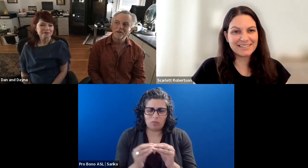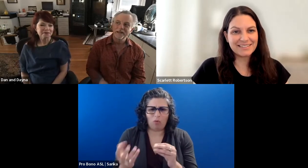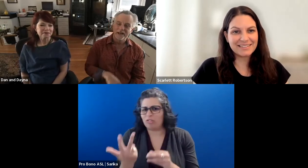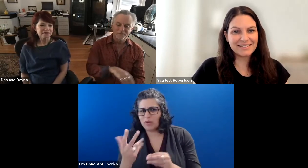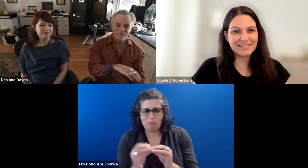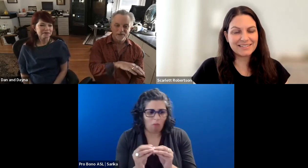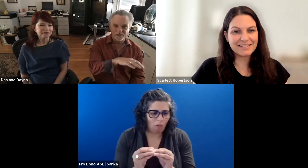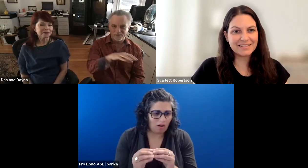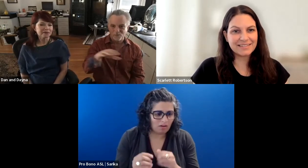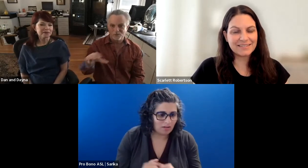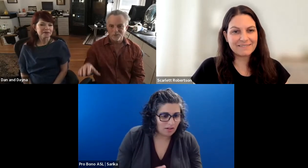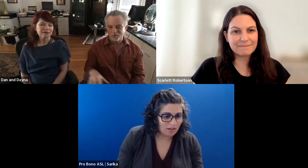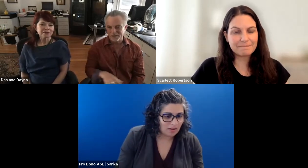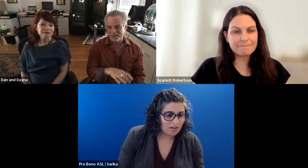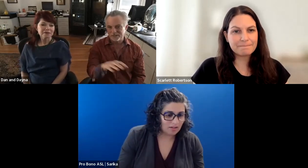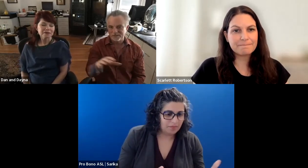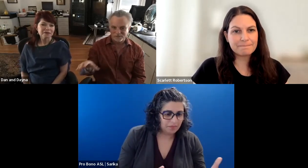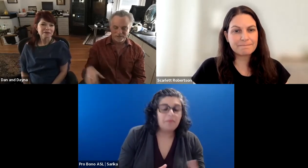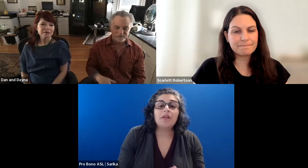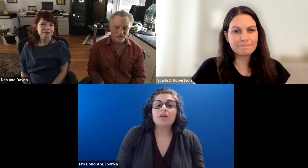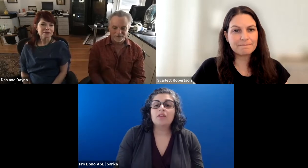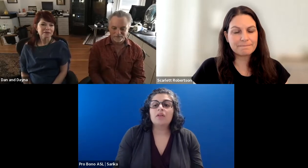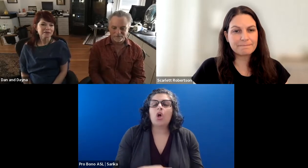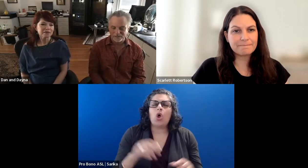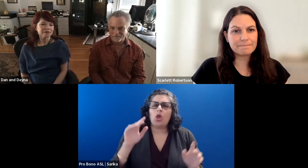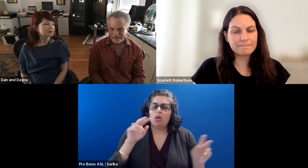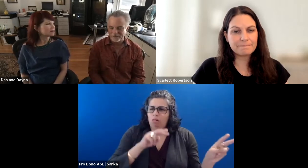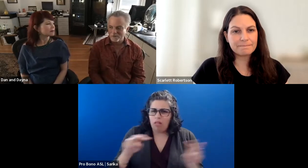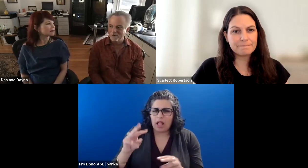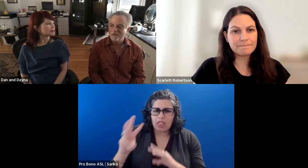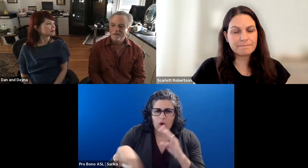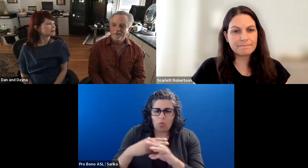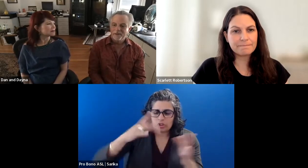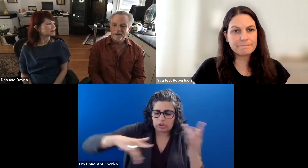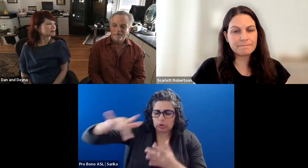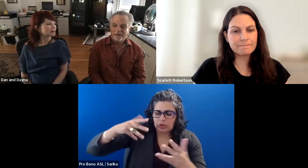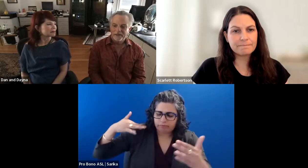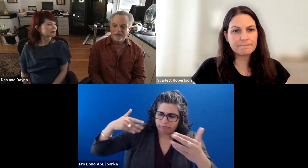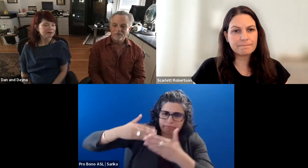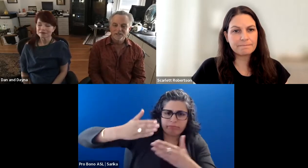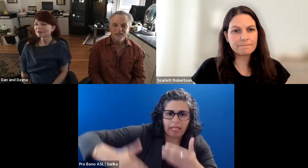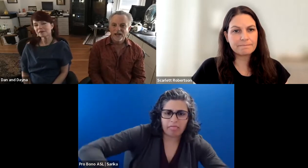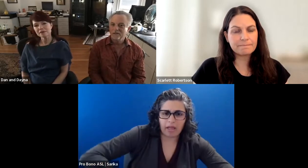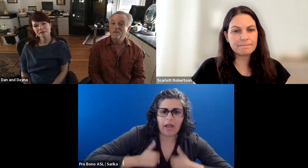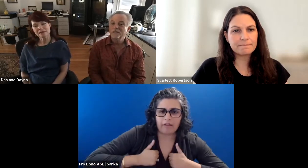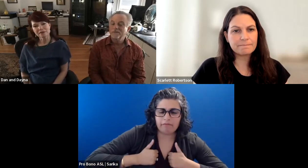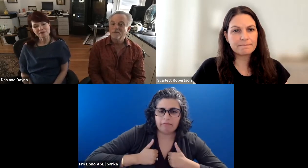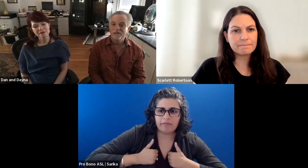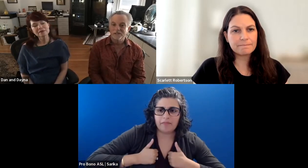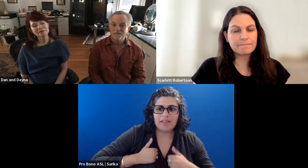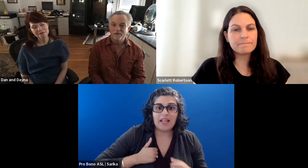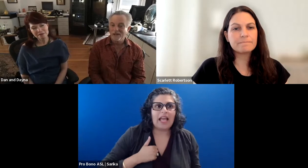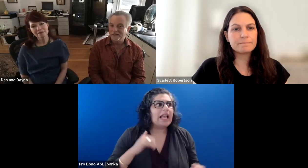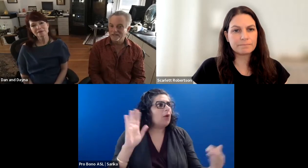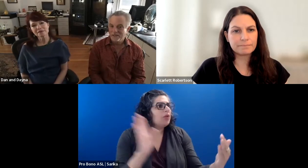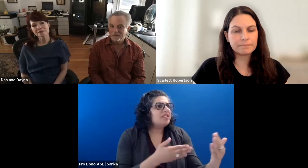were looking at footage of the world tours toward the end of his life, when he was back on the road, he would sing Hallelujah different ways